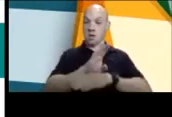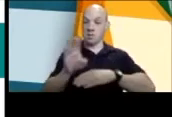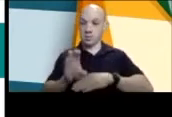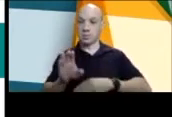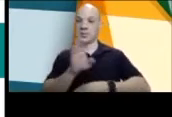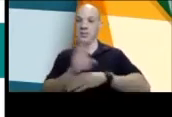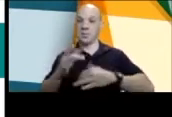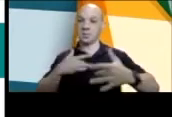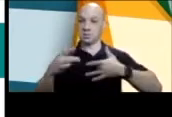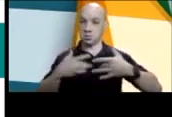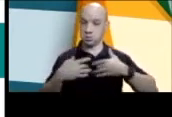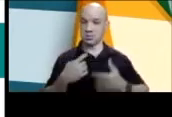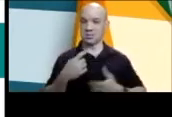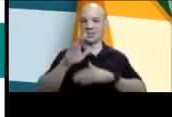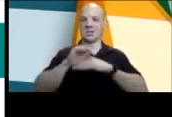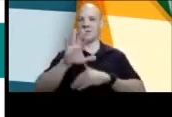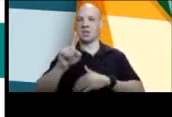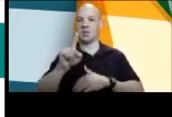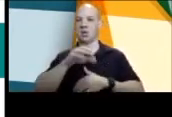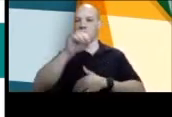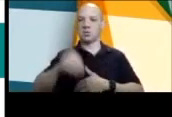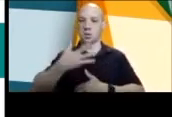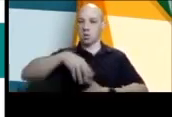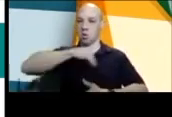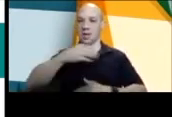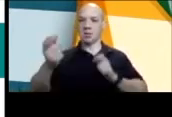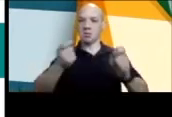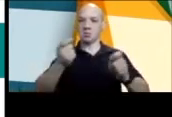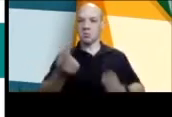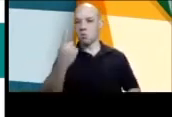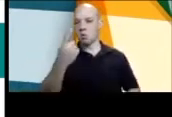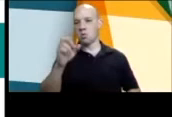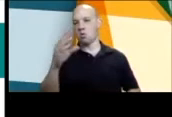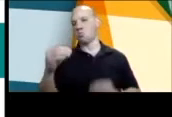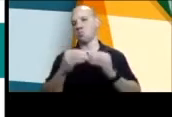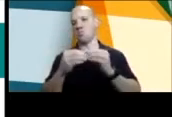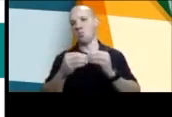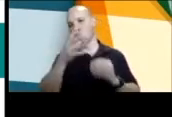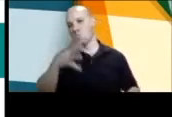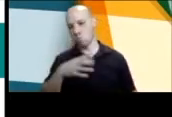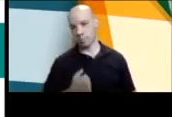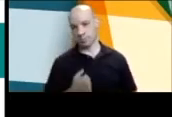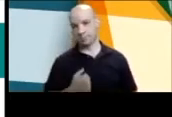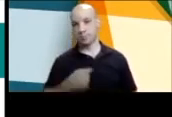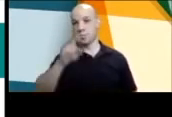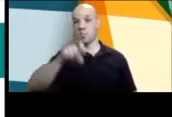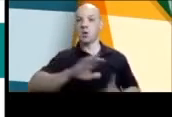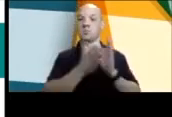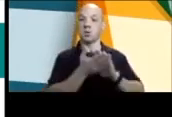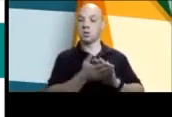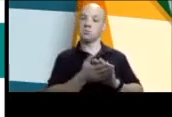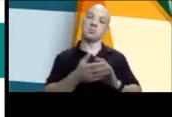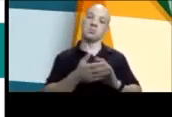that is at least 51% owned and controlled by one or more women. Must be US citizen or